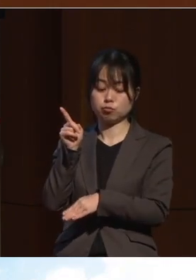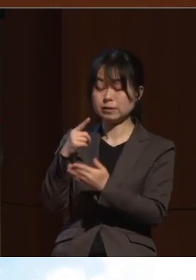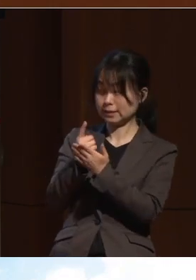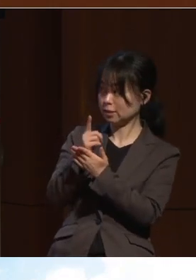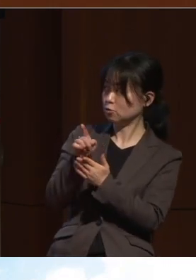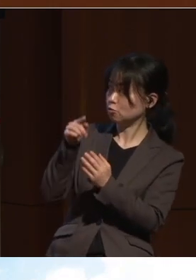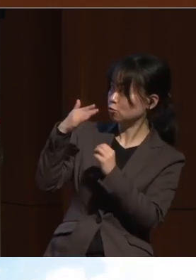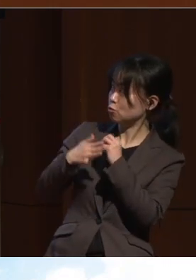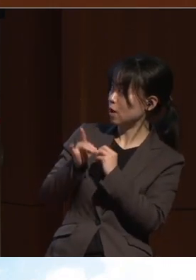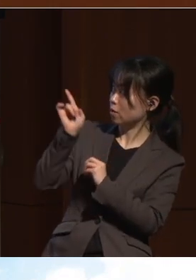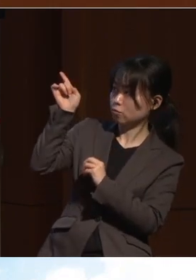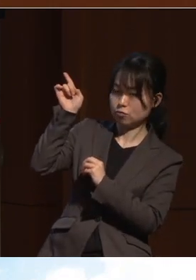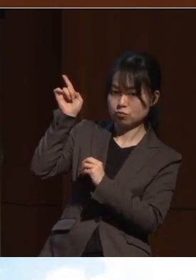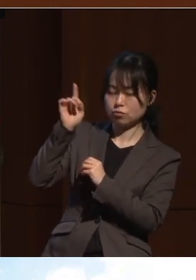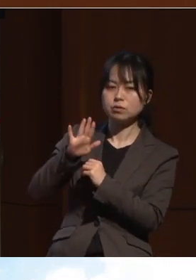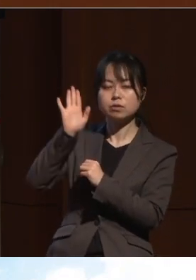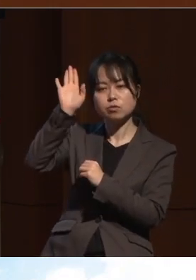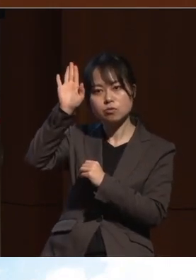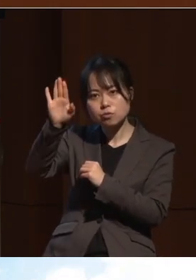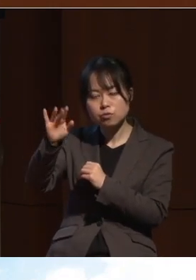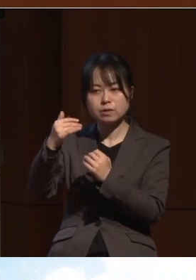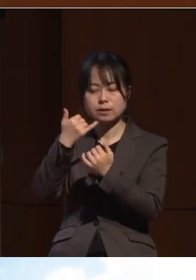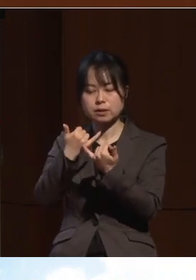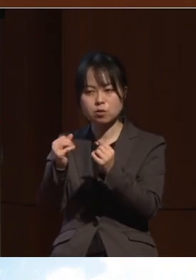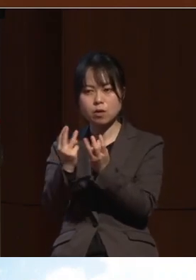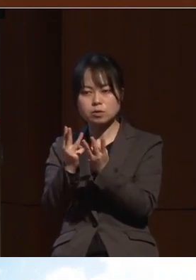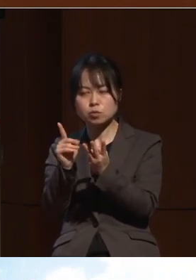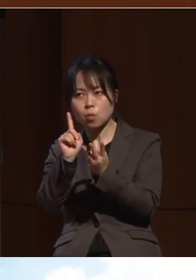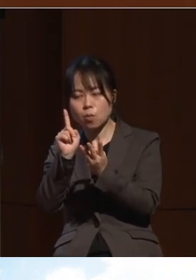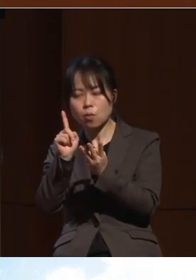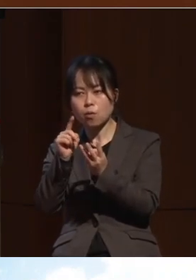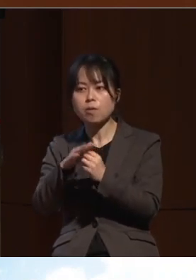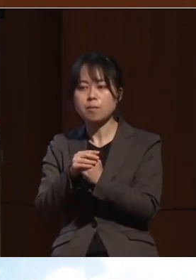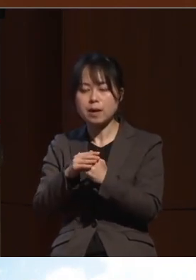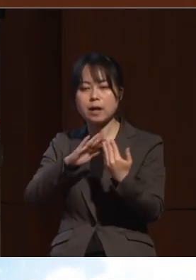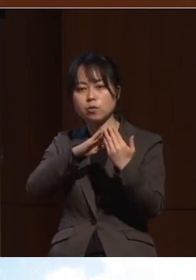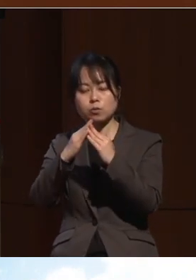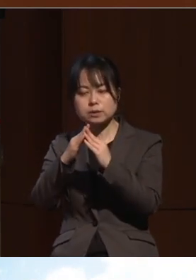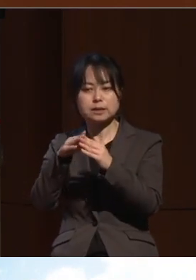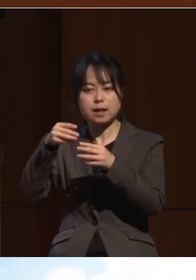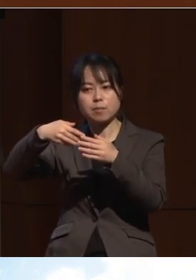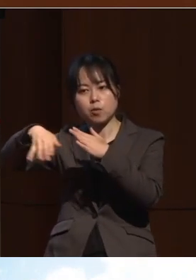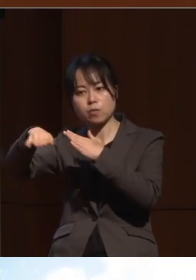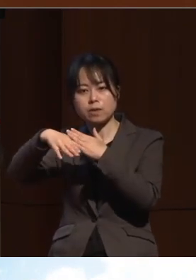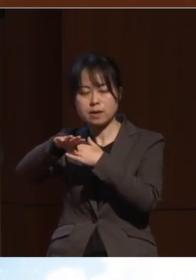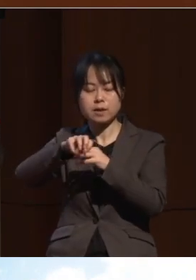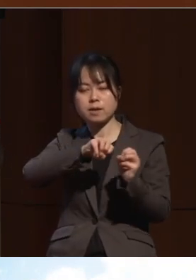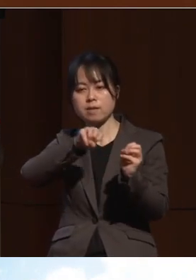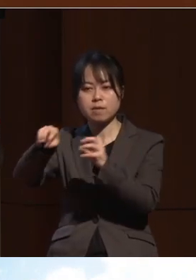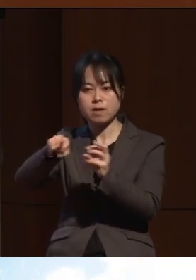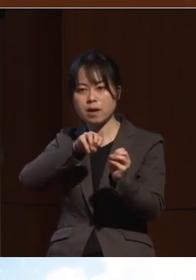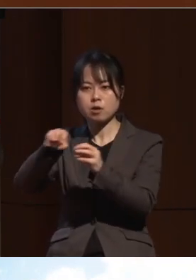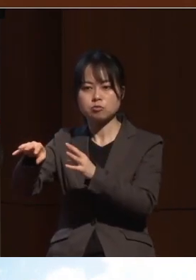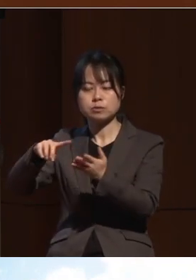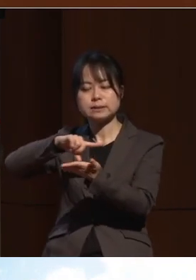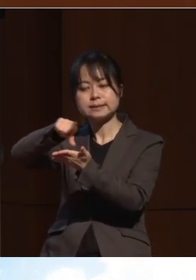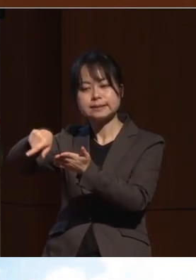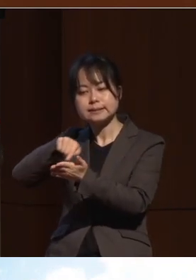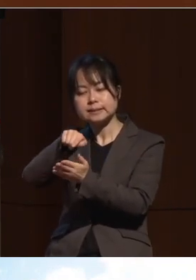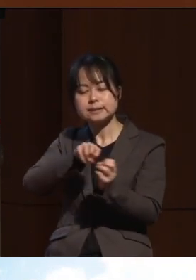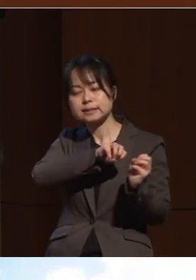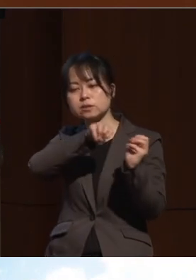move out of the cities and large towns actually before they become older, but they